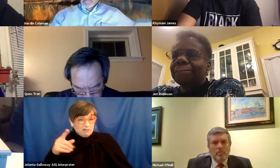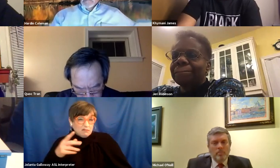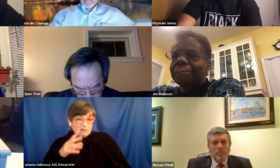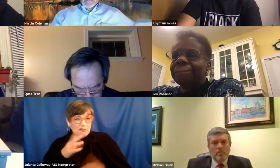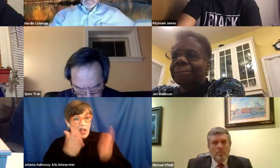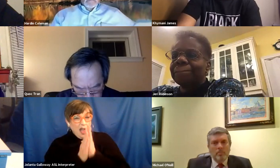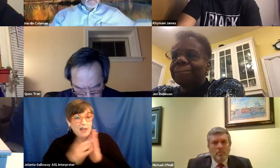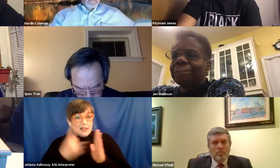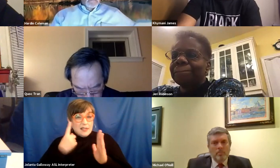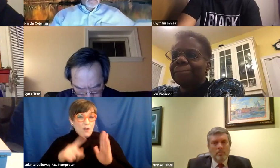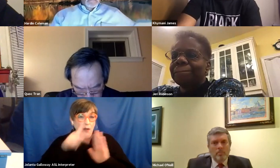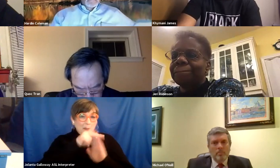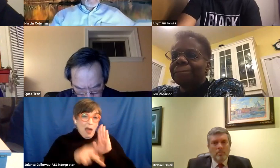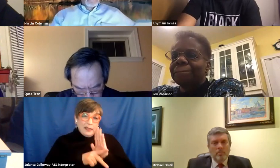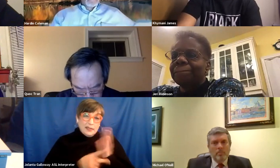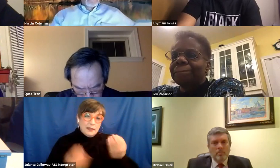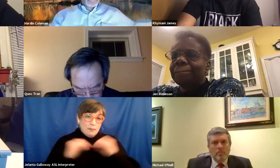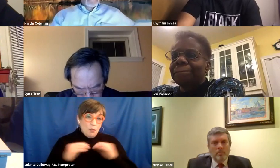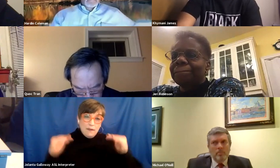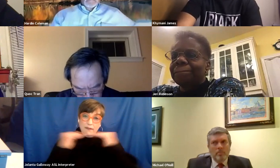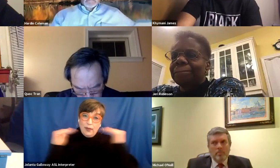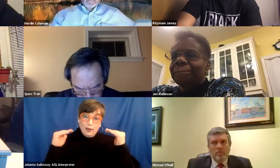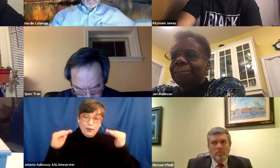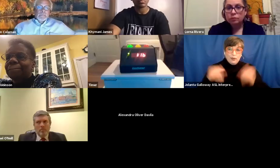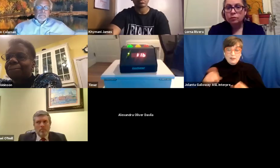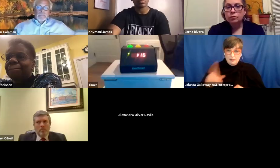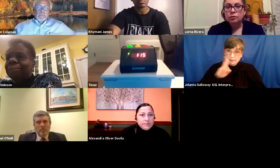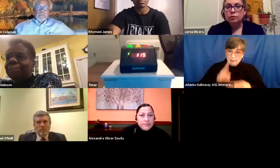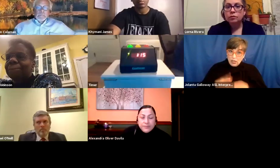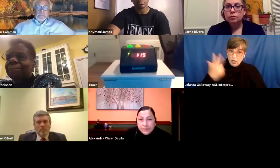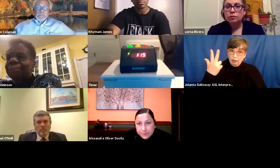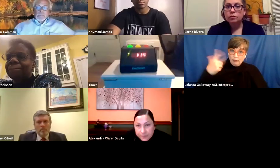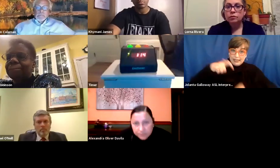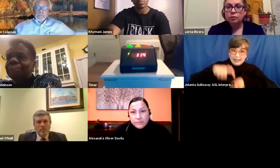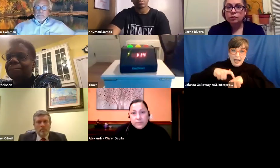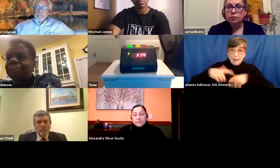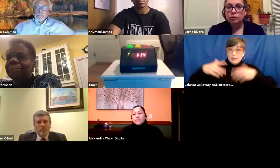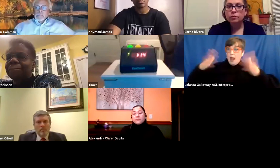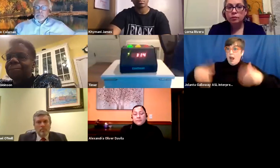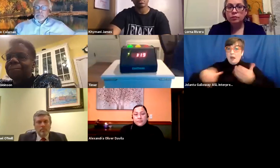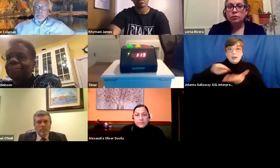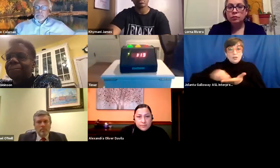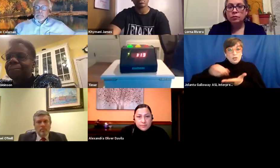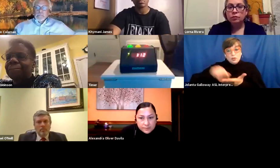So, you know, they've told me that, you know, this three times that you're unexcused is just not,